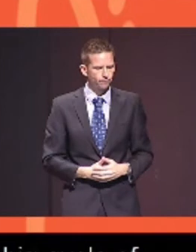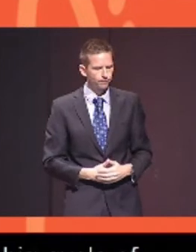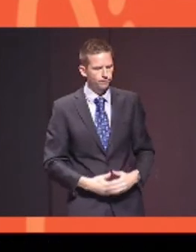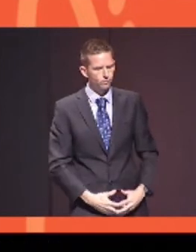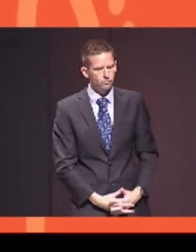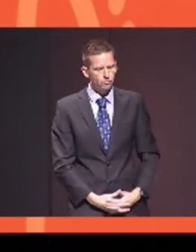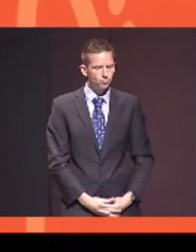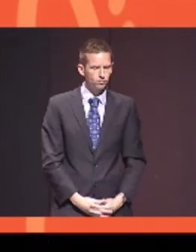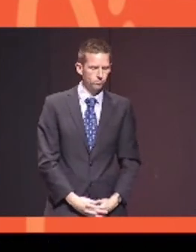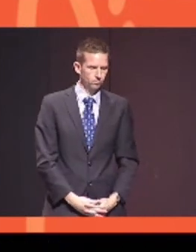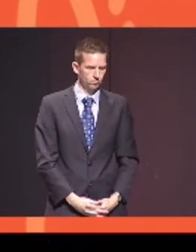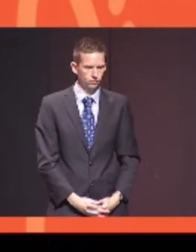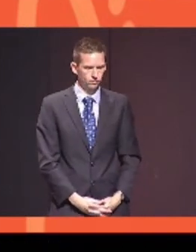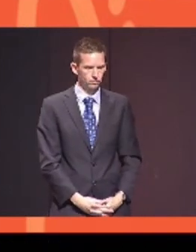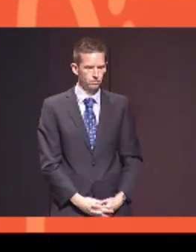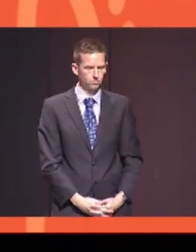Next one, please.